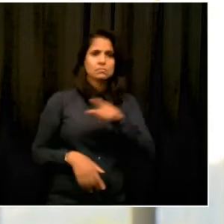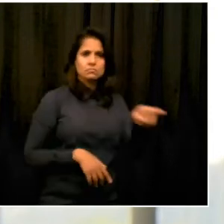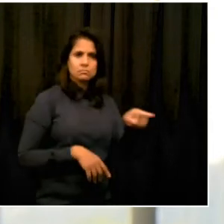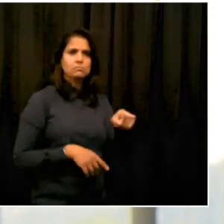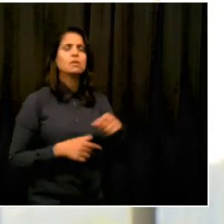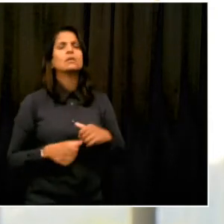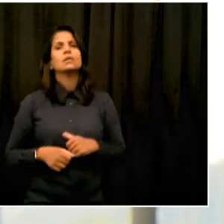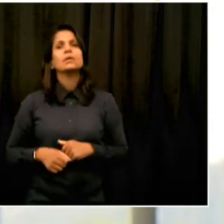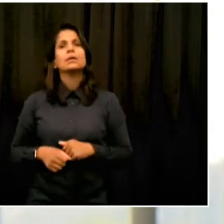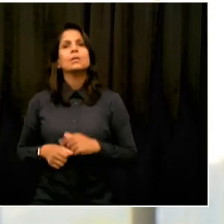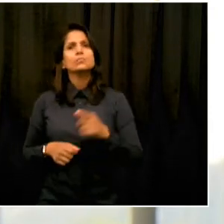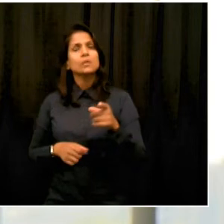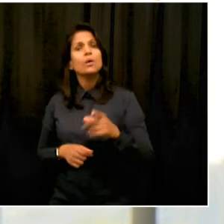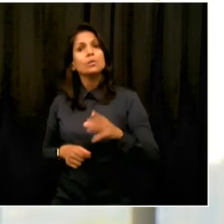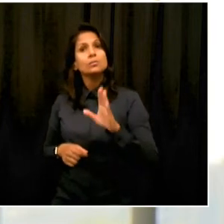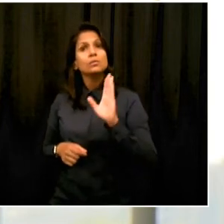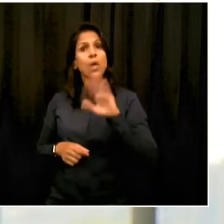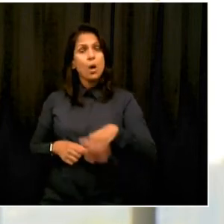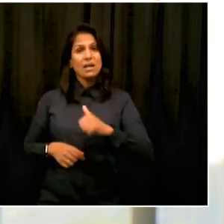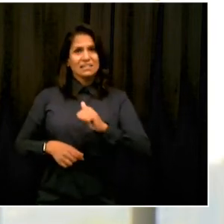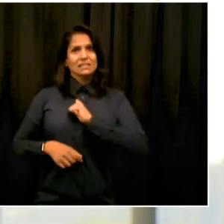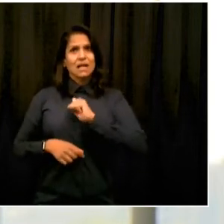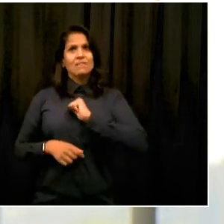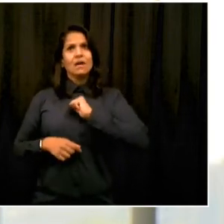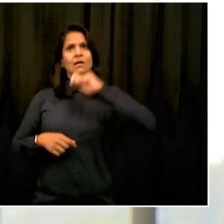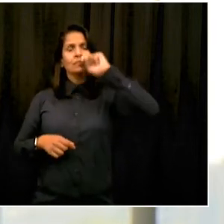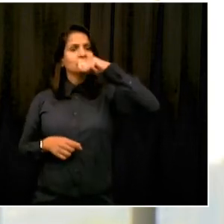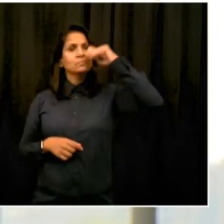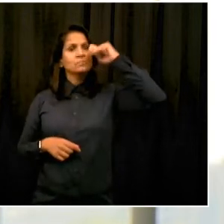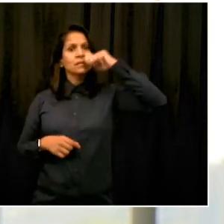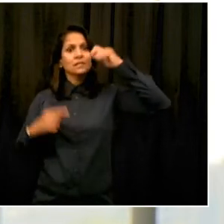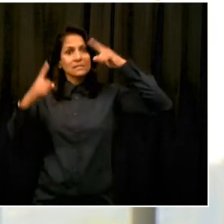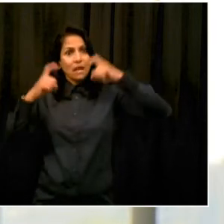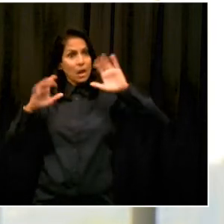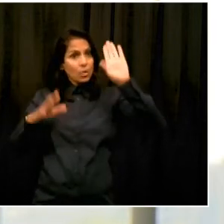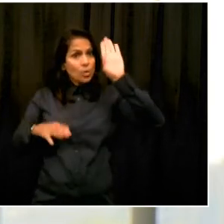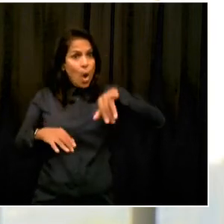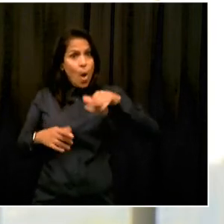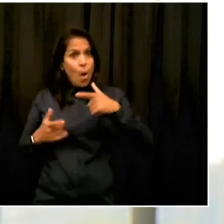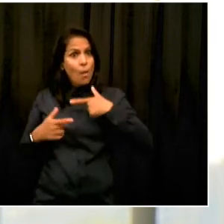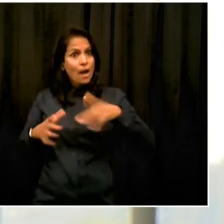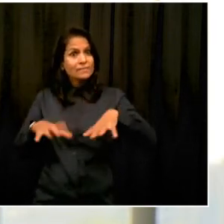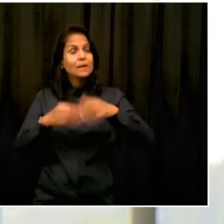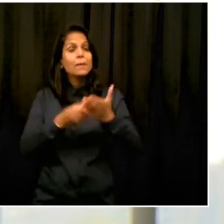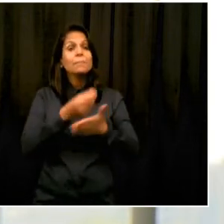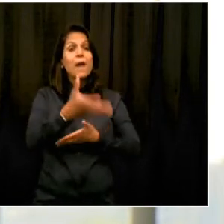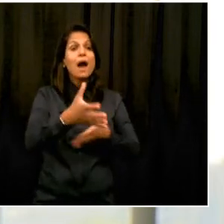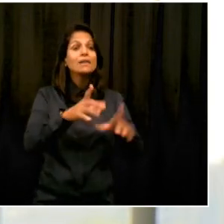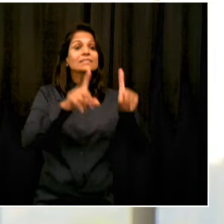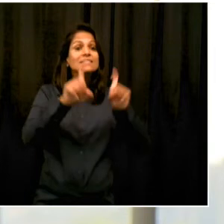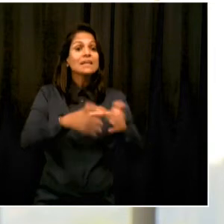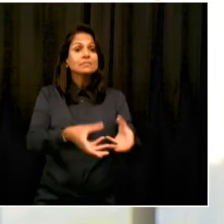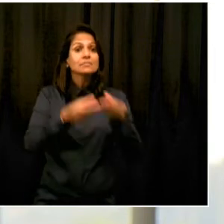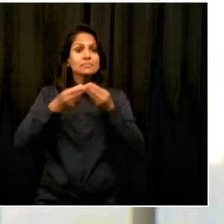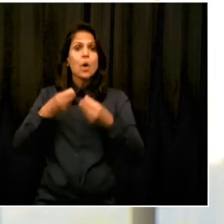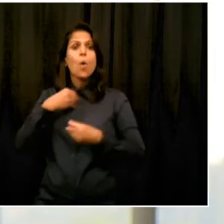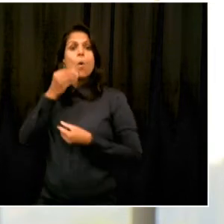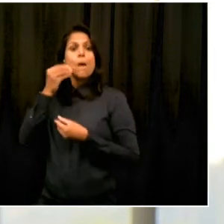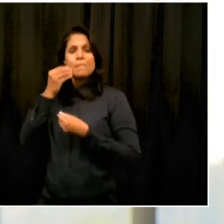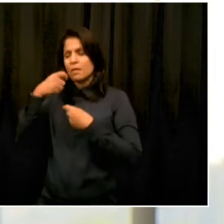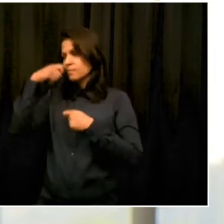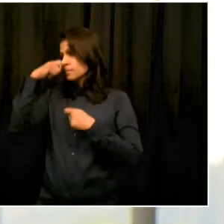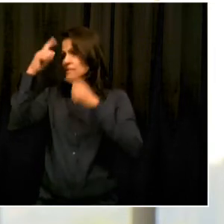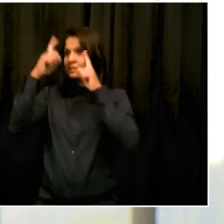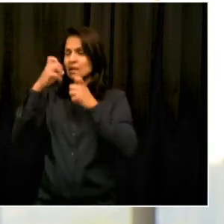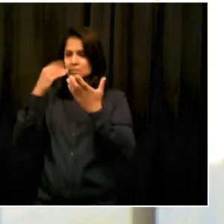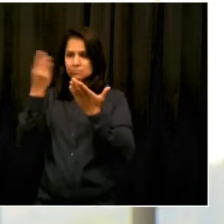it, where they pleasantly run the test around inside your nostril rather than the more elevated tests, shall we say.